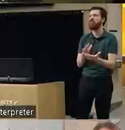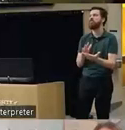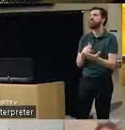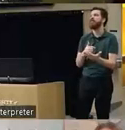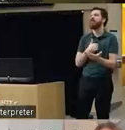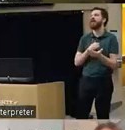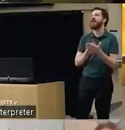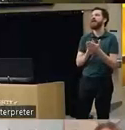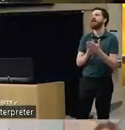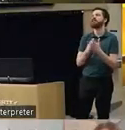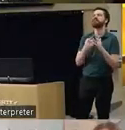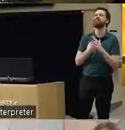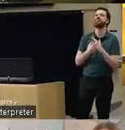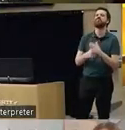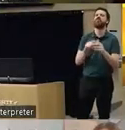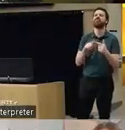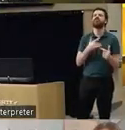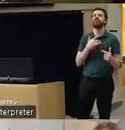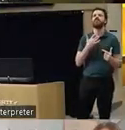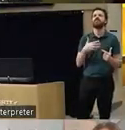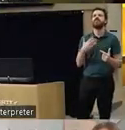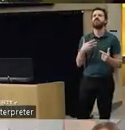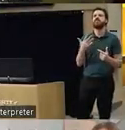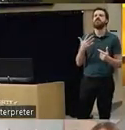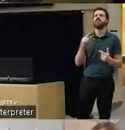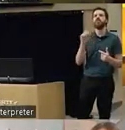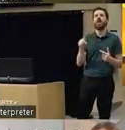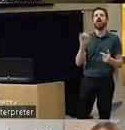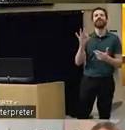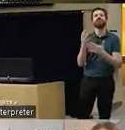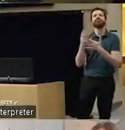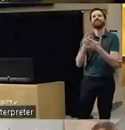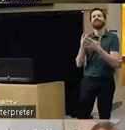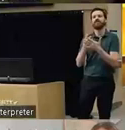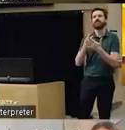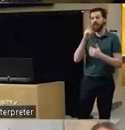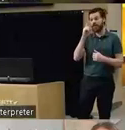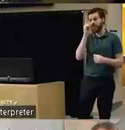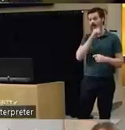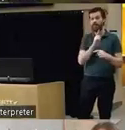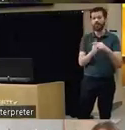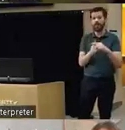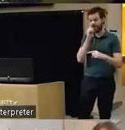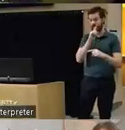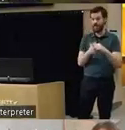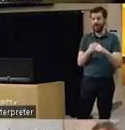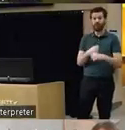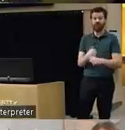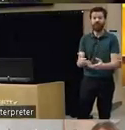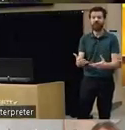get kind of like, I'm starting to get this question of screening and all the false positives that it generates. But